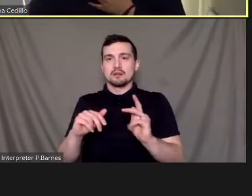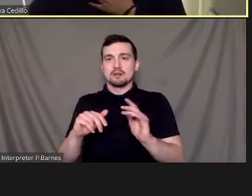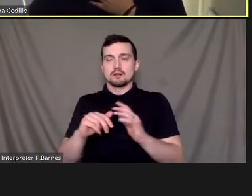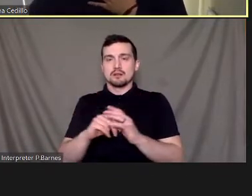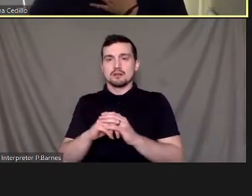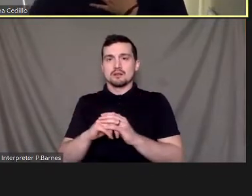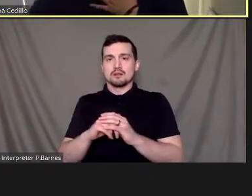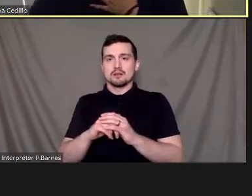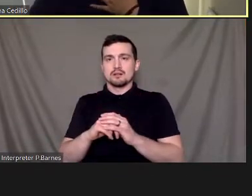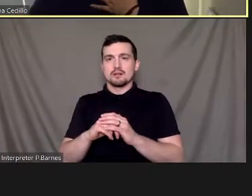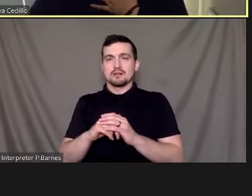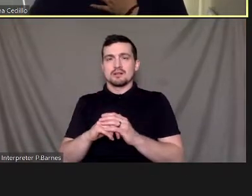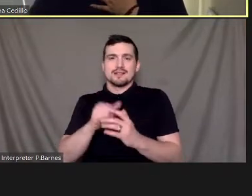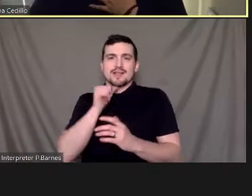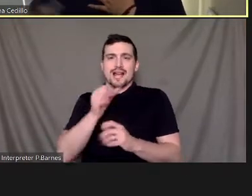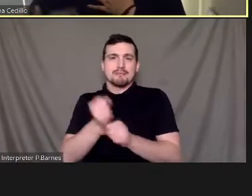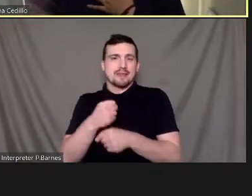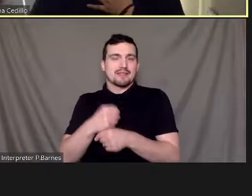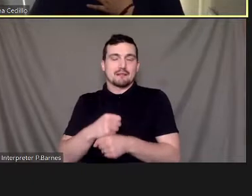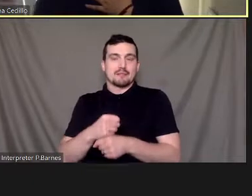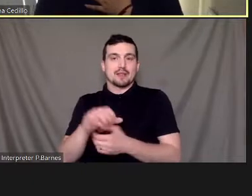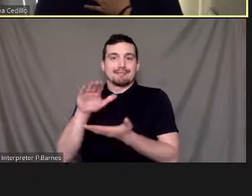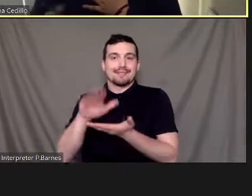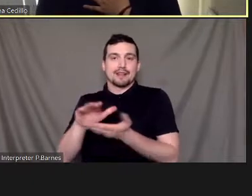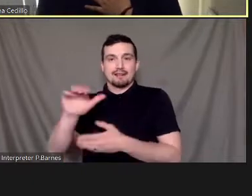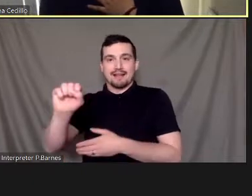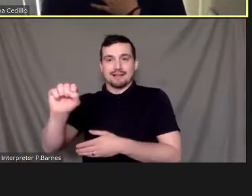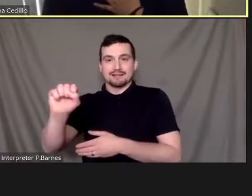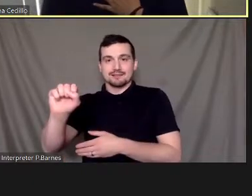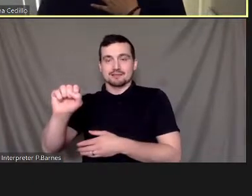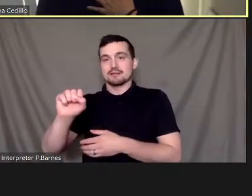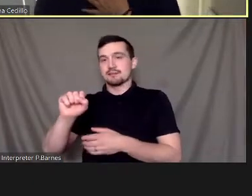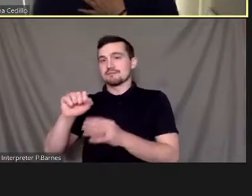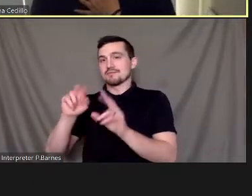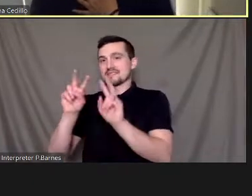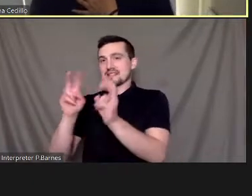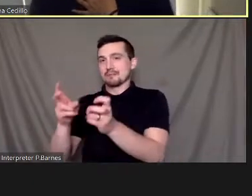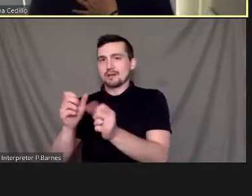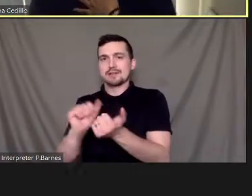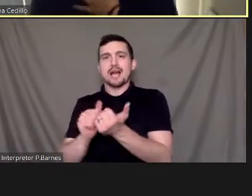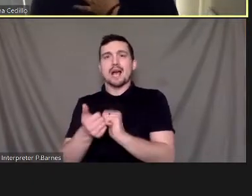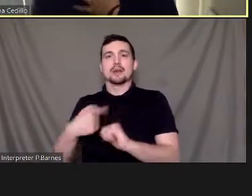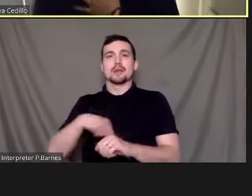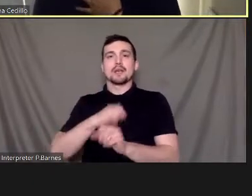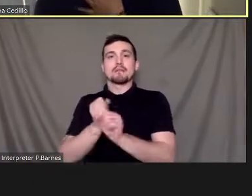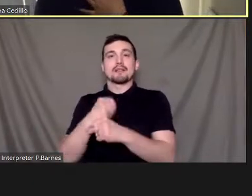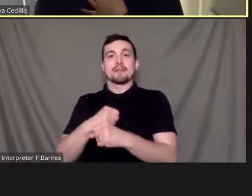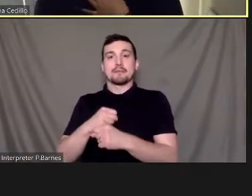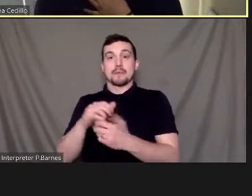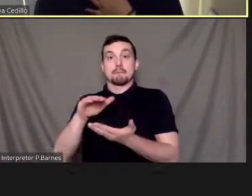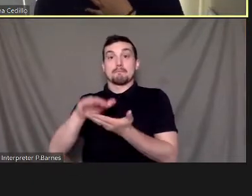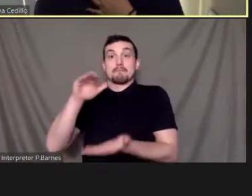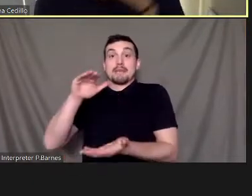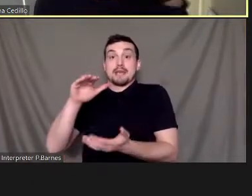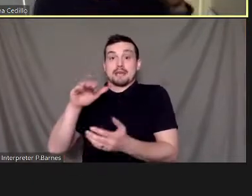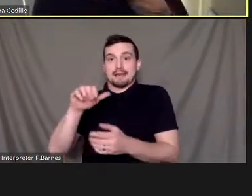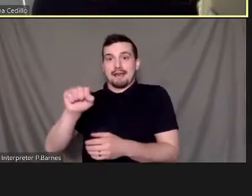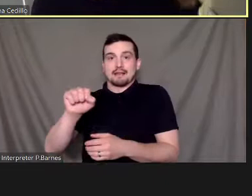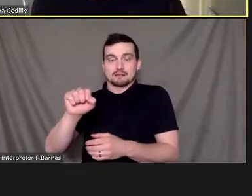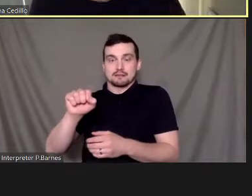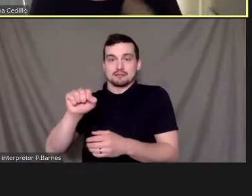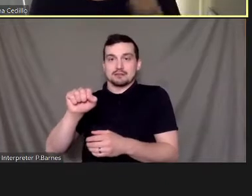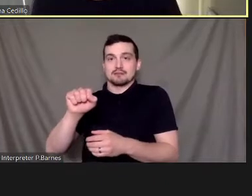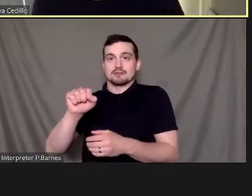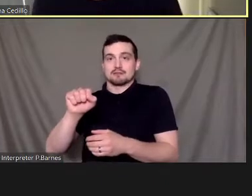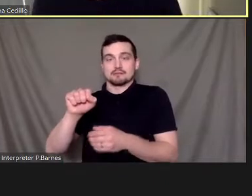little s subject? How do we make them the big S subject? Now, this is really important because for